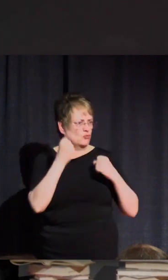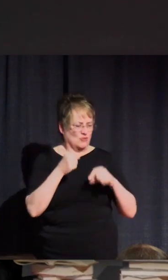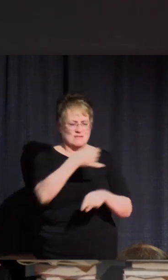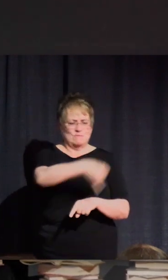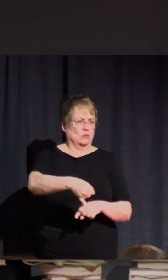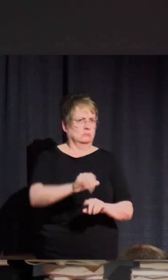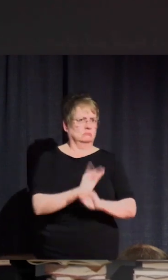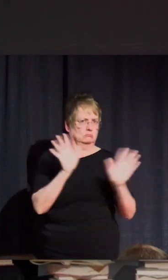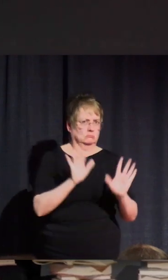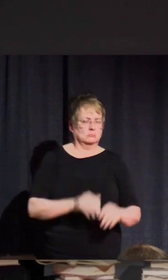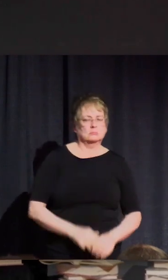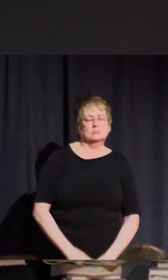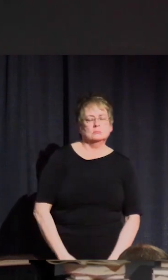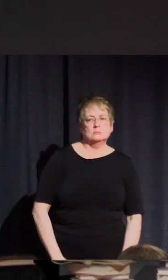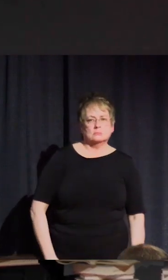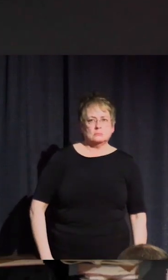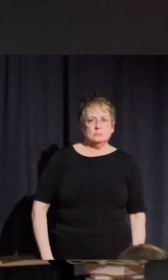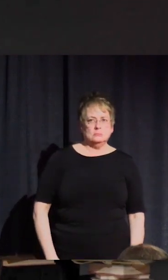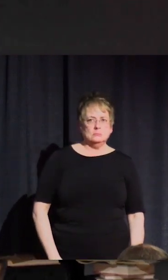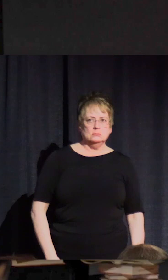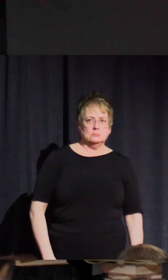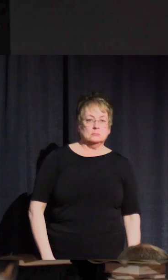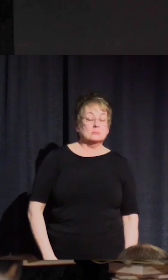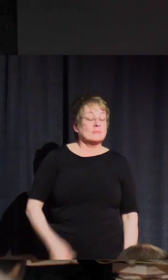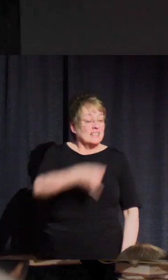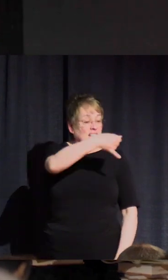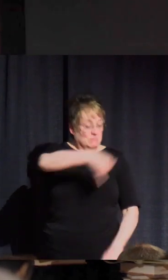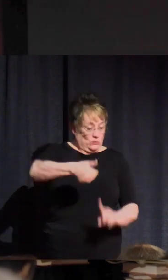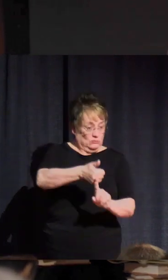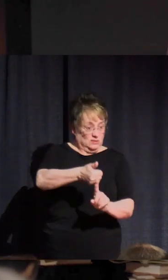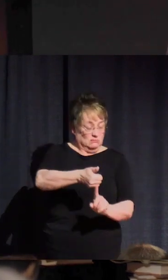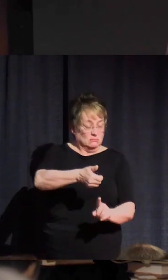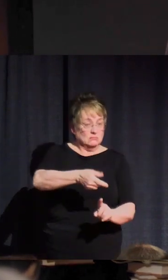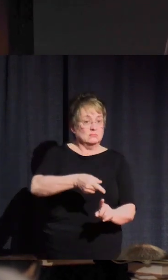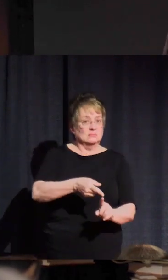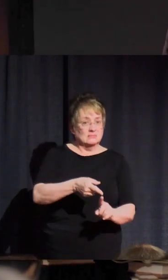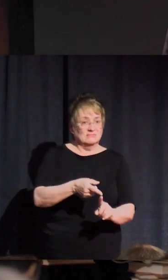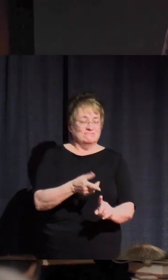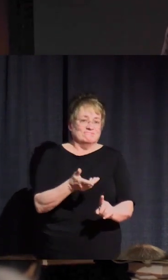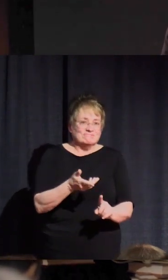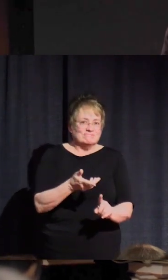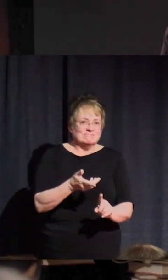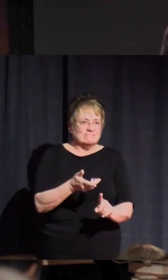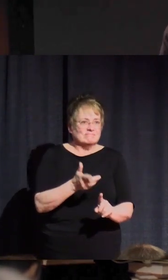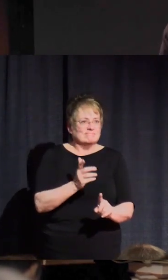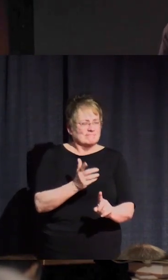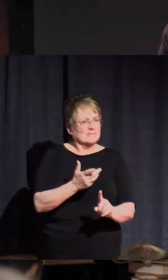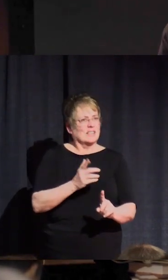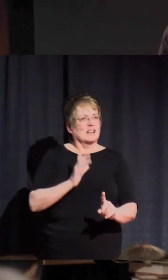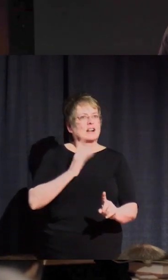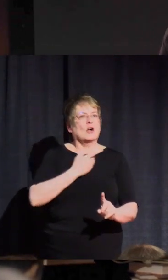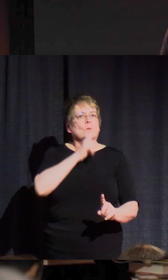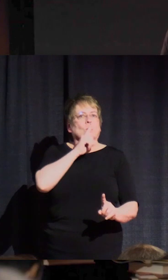Boundaries themselves It's really just what our authentic yes and